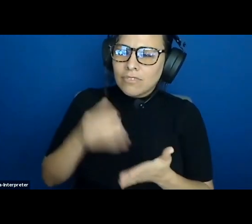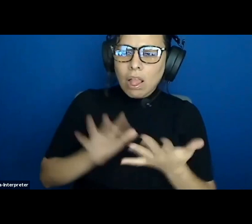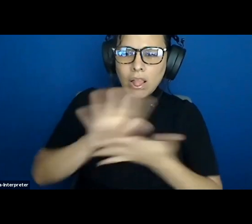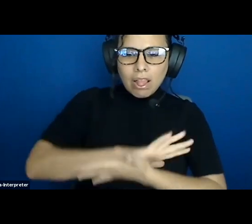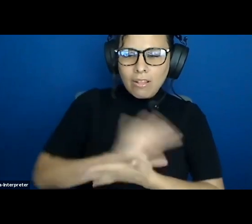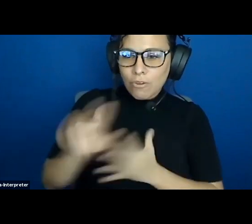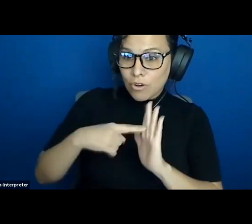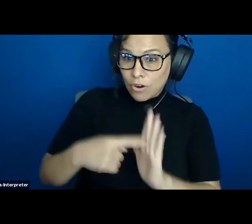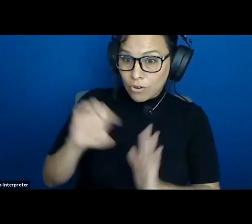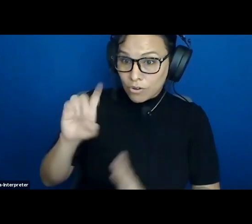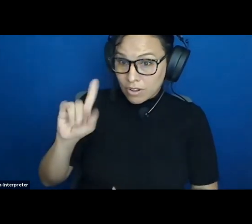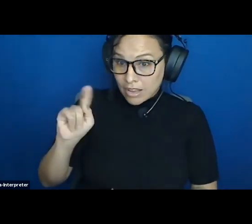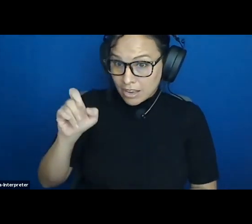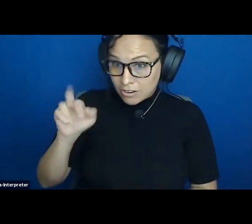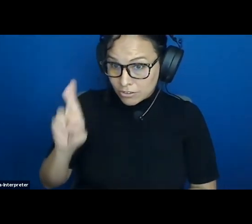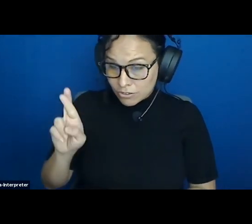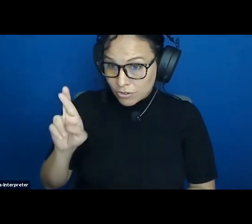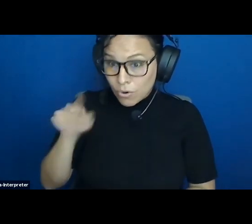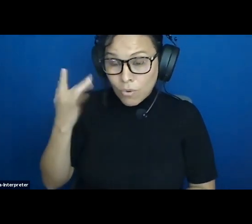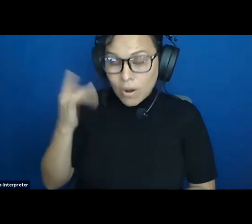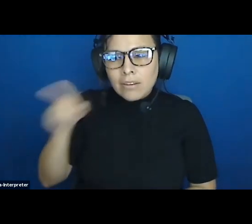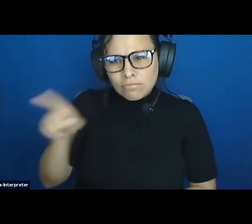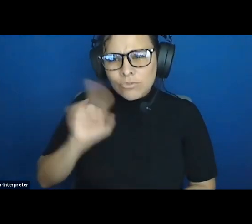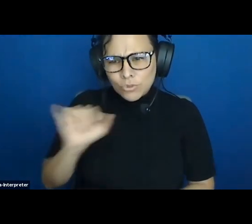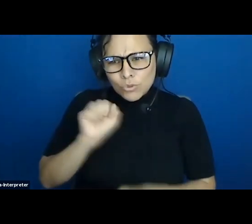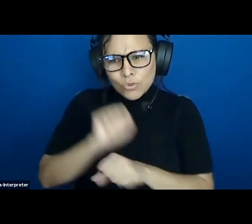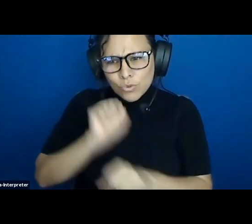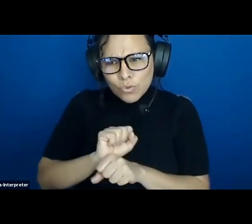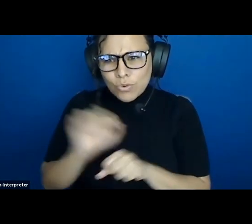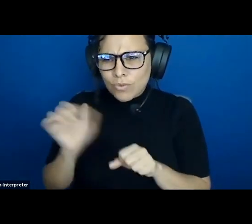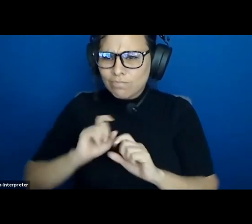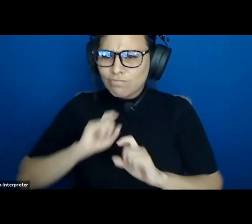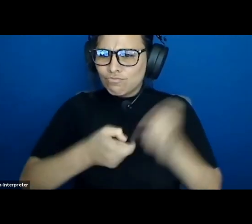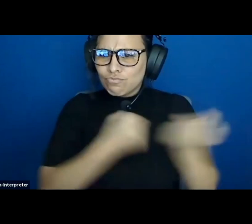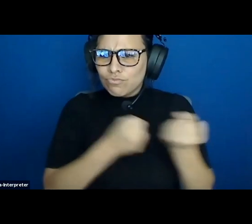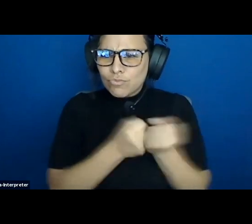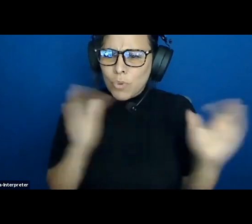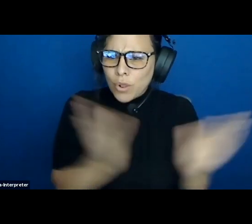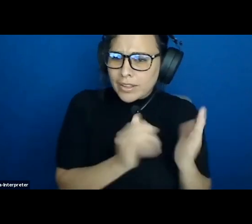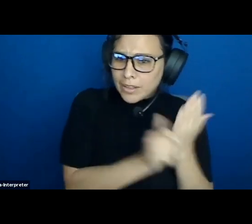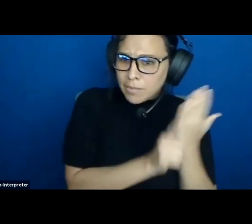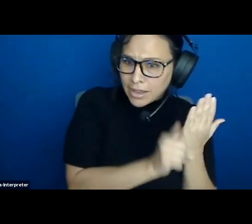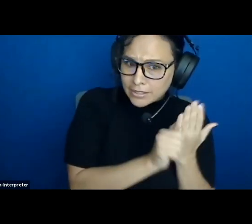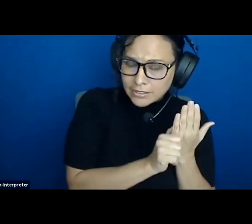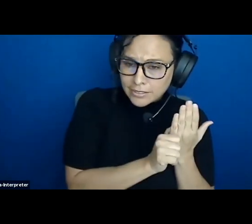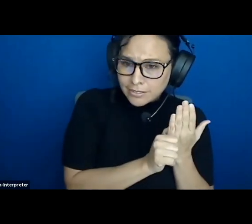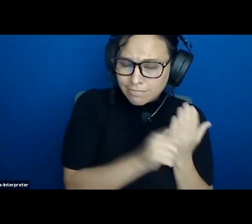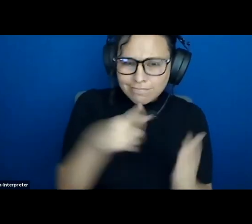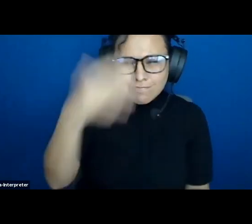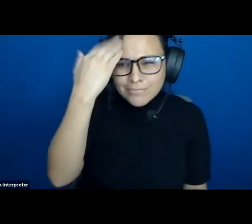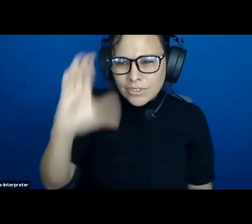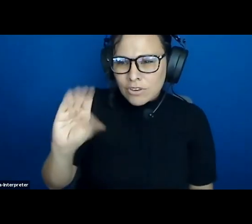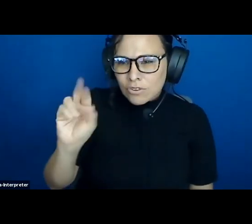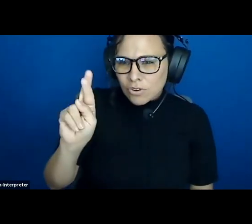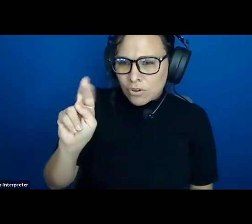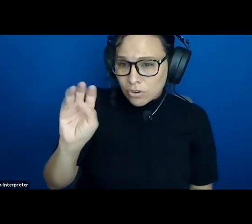I am referring to her work as a contributor to other little magazines. As some of you may know, El Corno has two